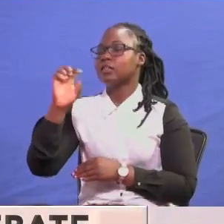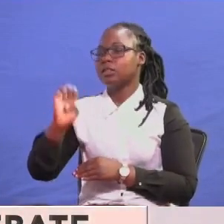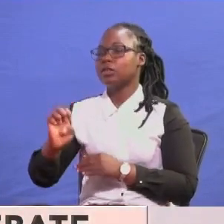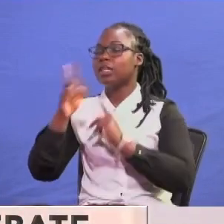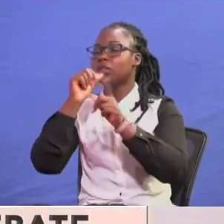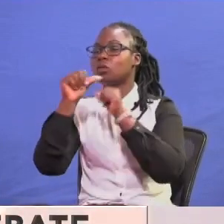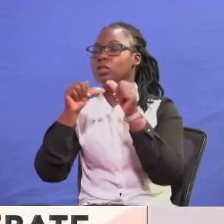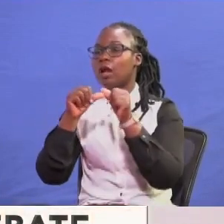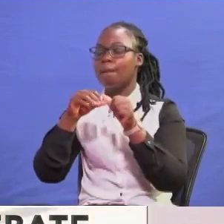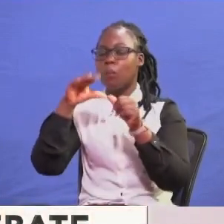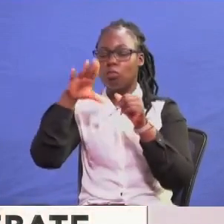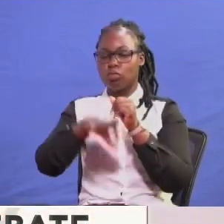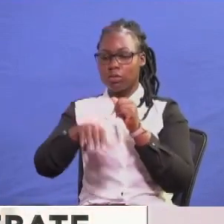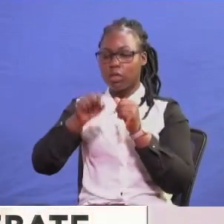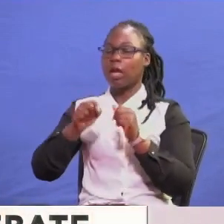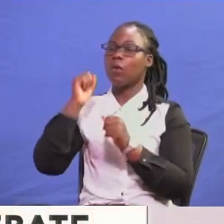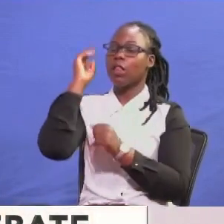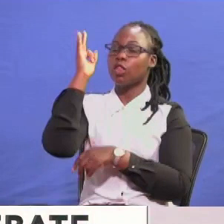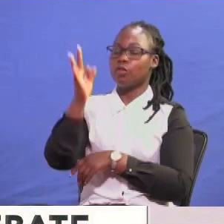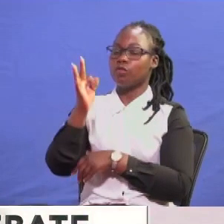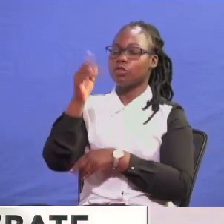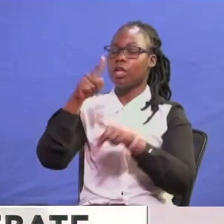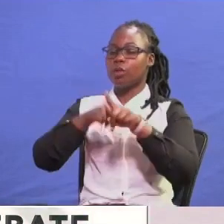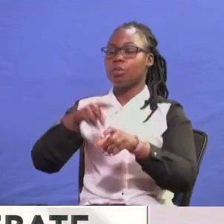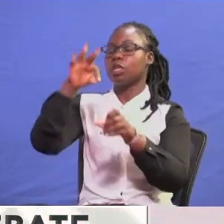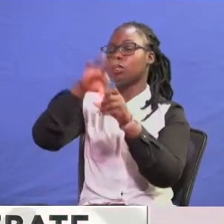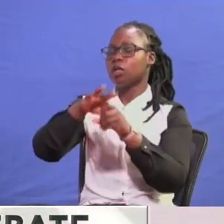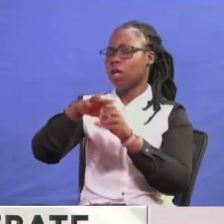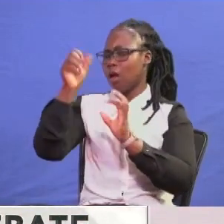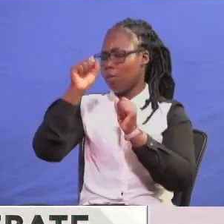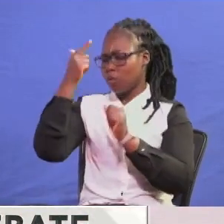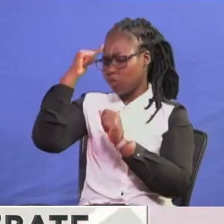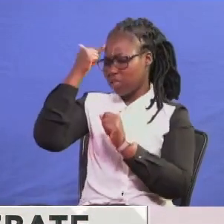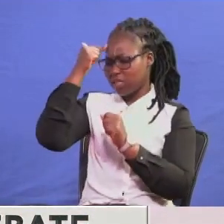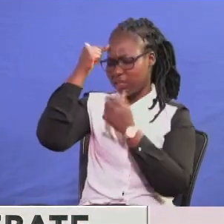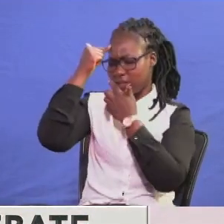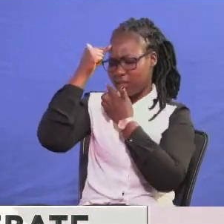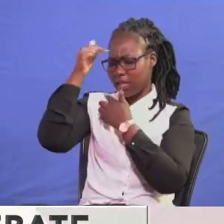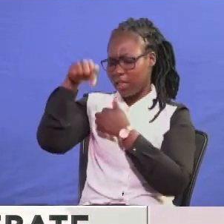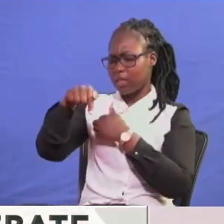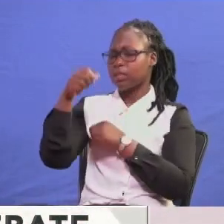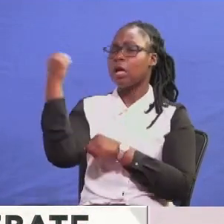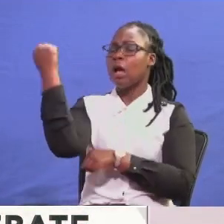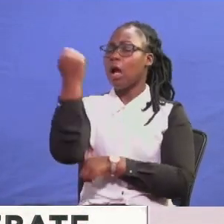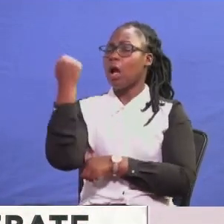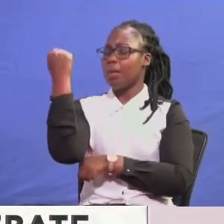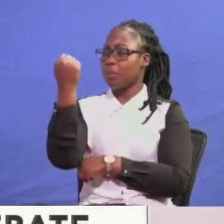securing, the future in terms of election. Do you think maybe this is political